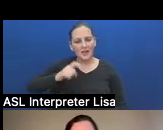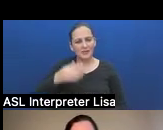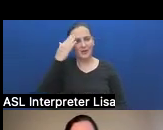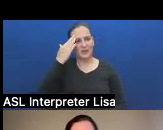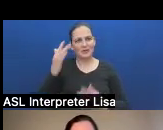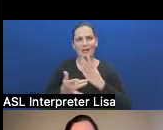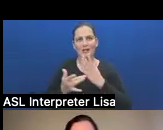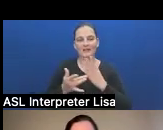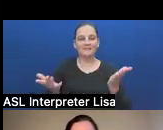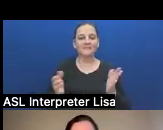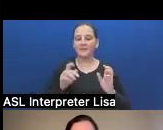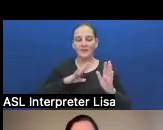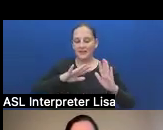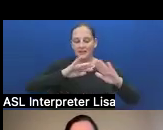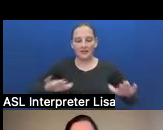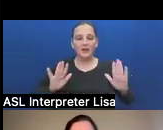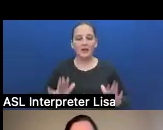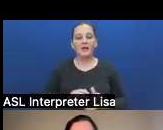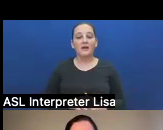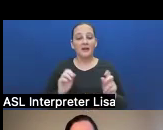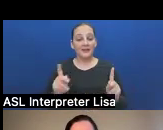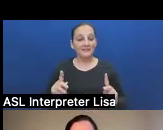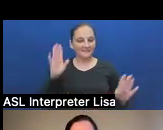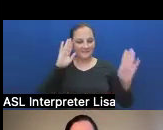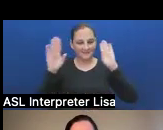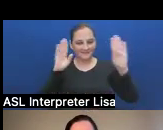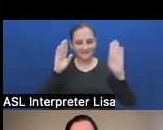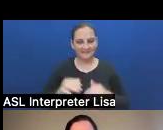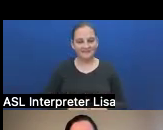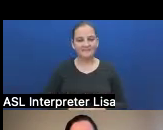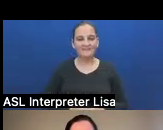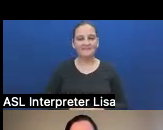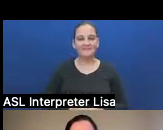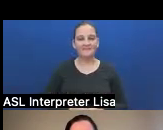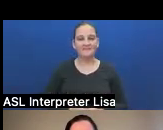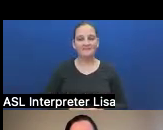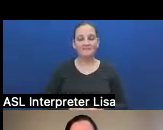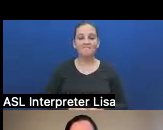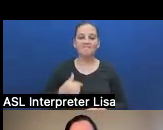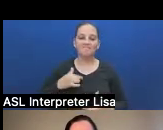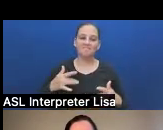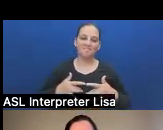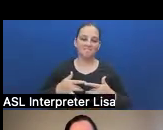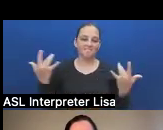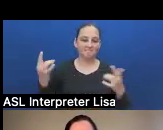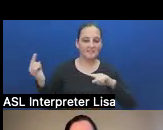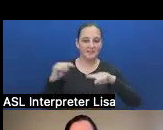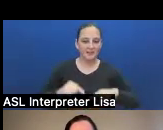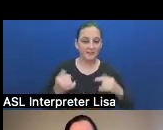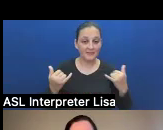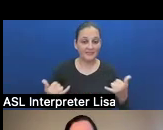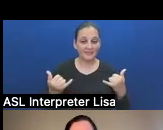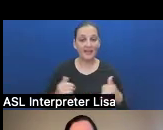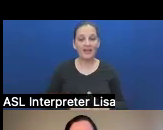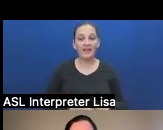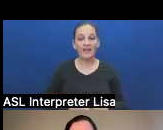Okay, I'm all at that. Okay. Hello, everybody. I'm thrilled to be here today. And I